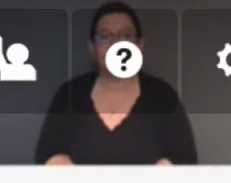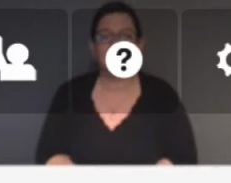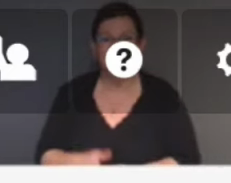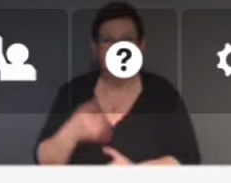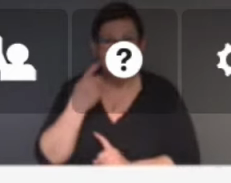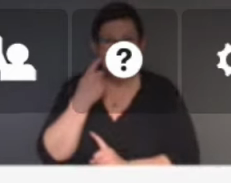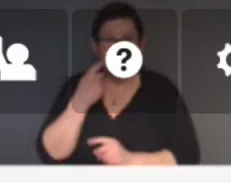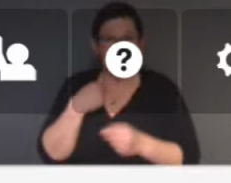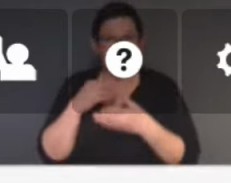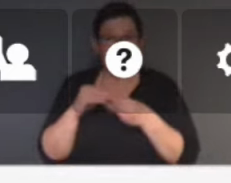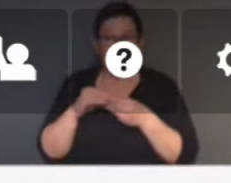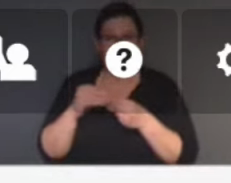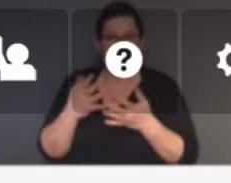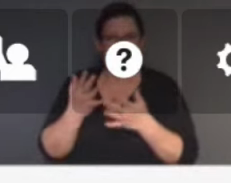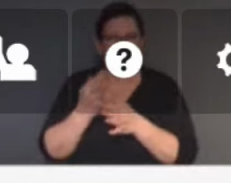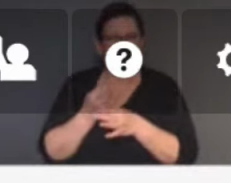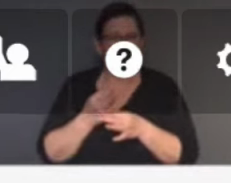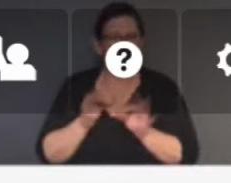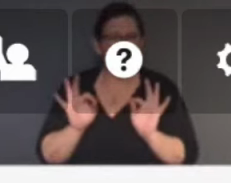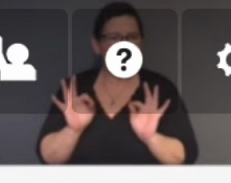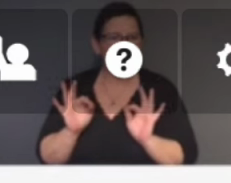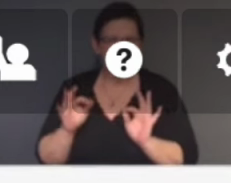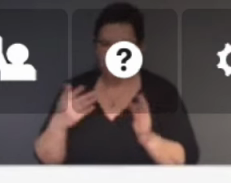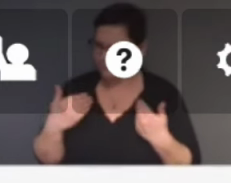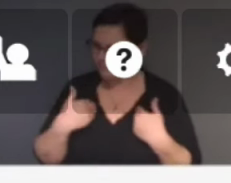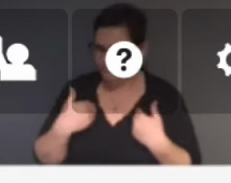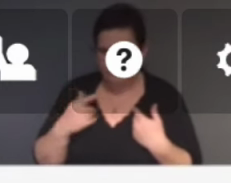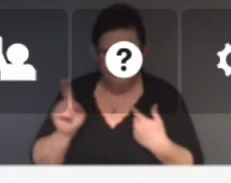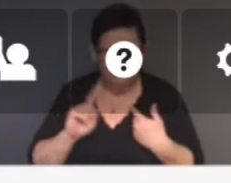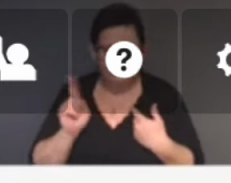income and a simple tax situation.